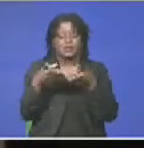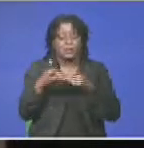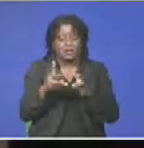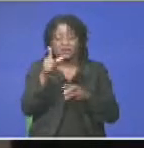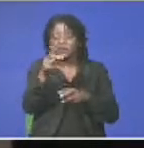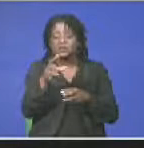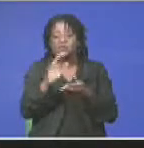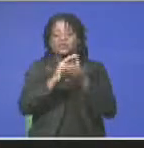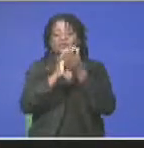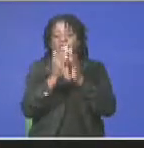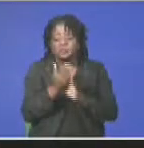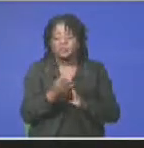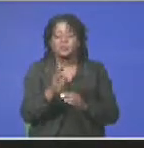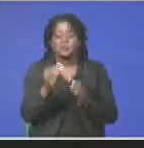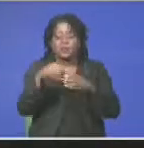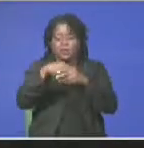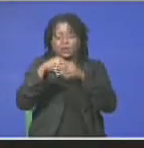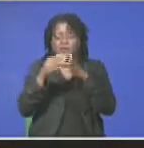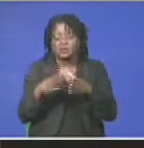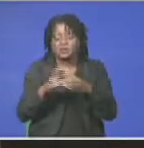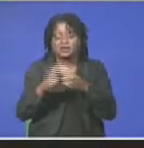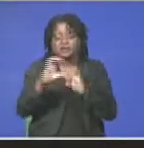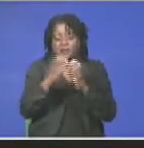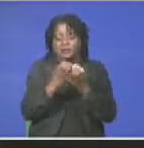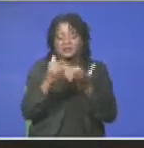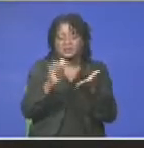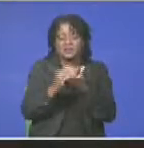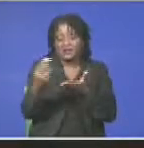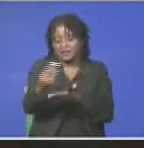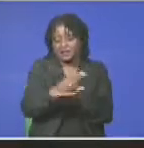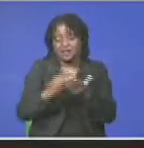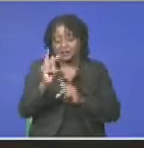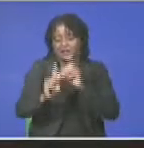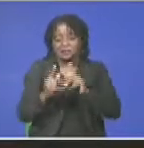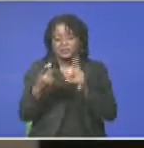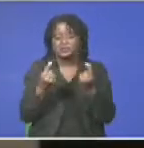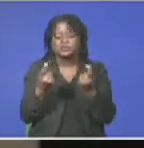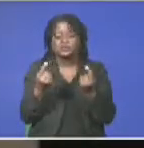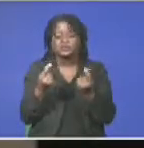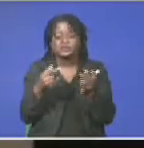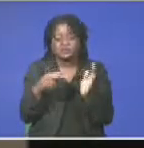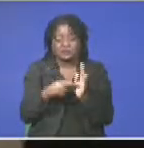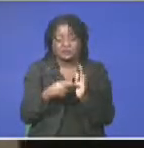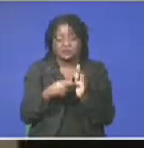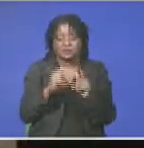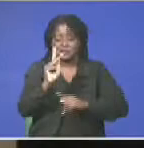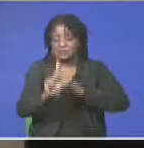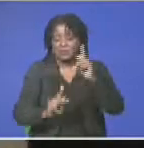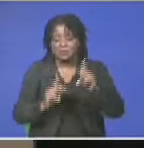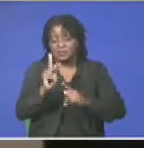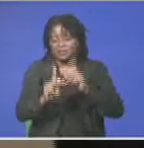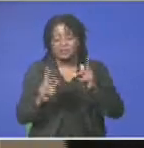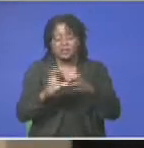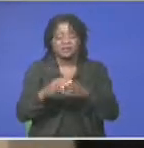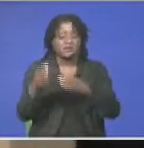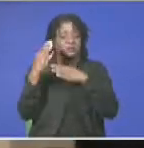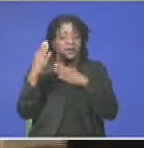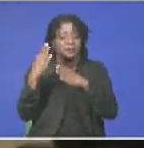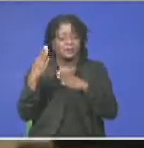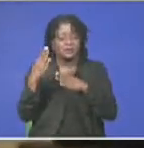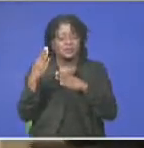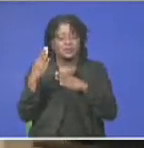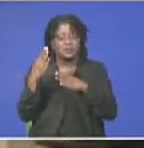the companies that employ persons to accomplish this end. The population of the Bahamas, when you take